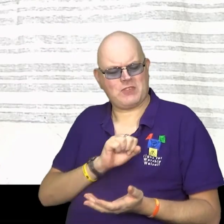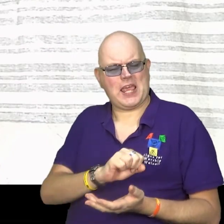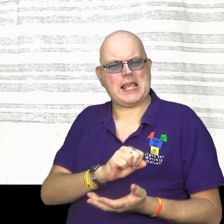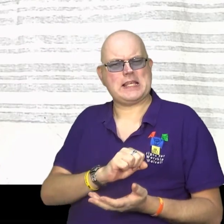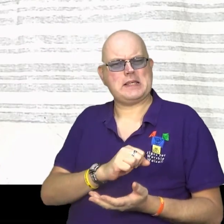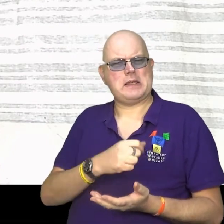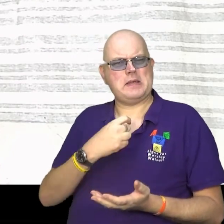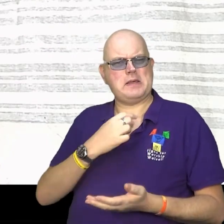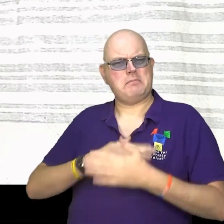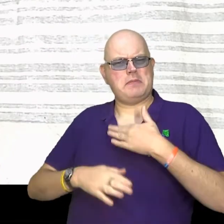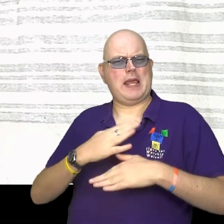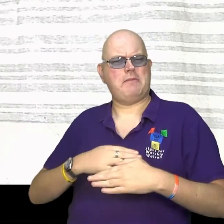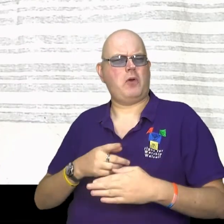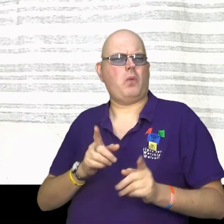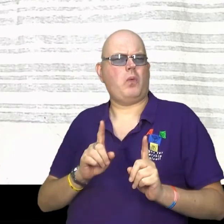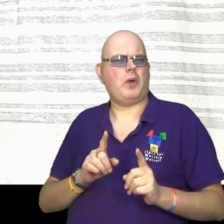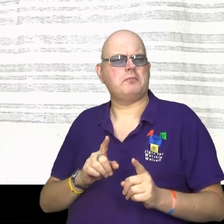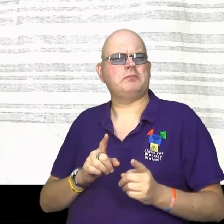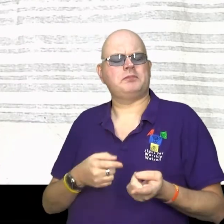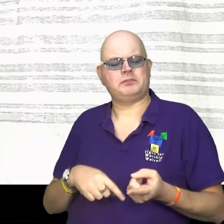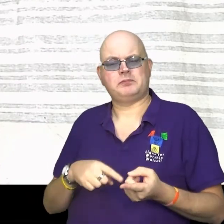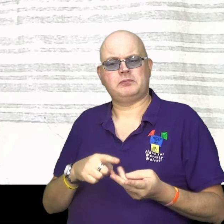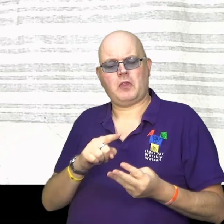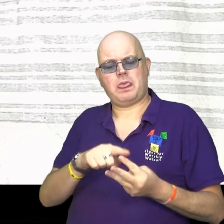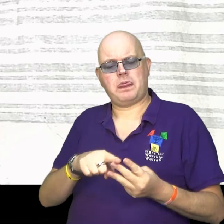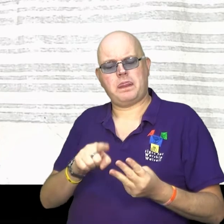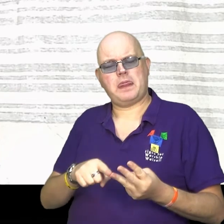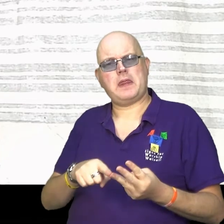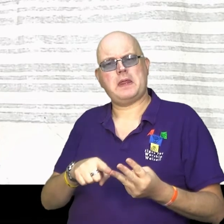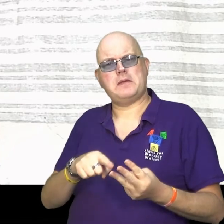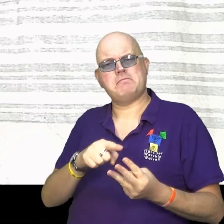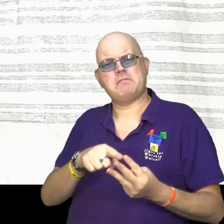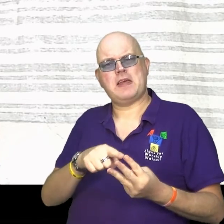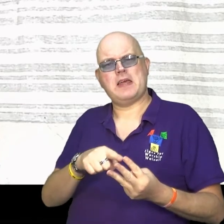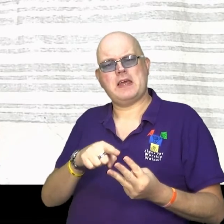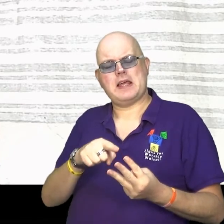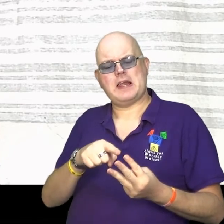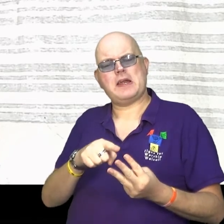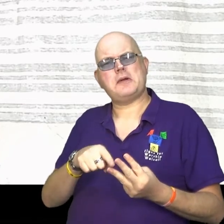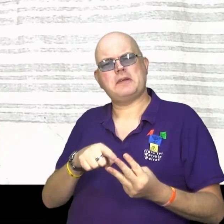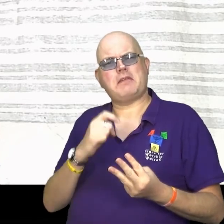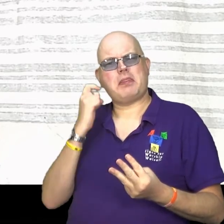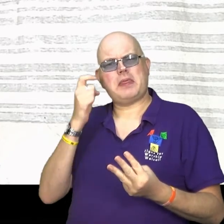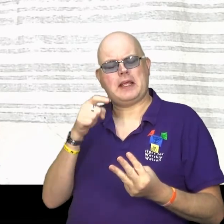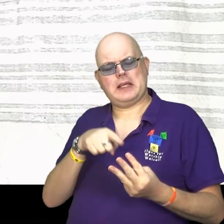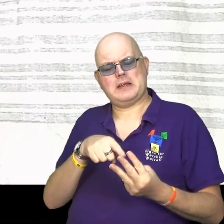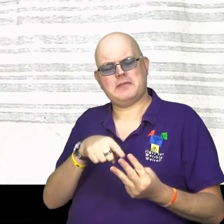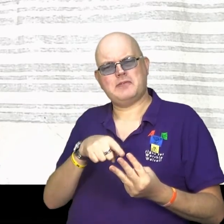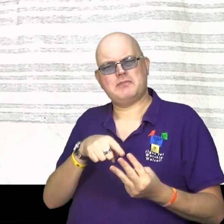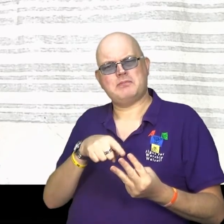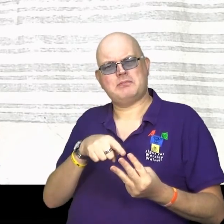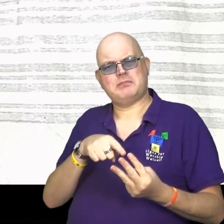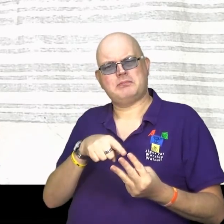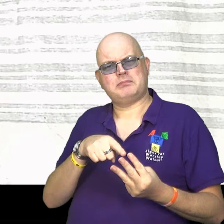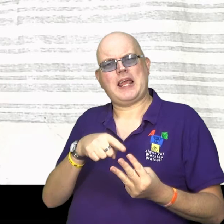explain Belshazzar's state, and there are 3 things that I think realistically we might find that we reflect